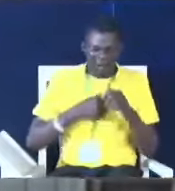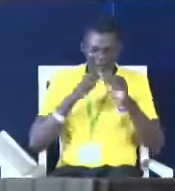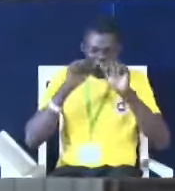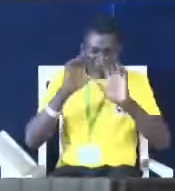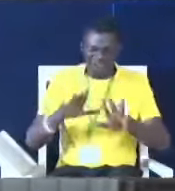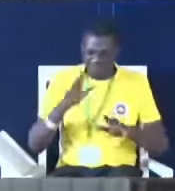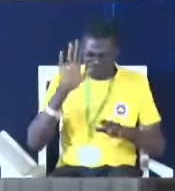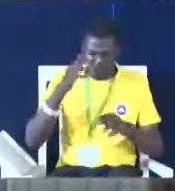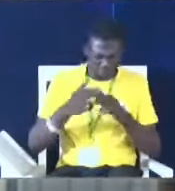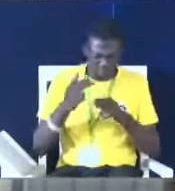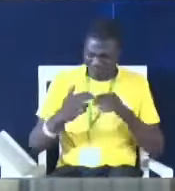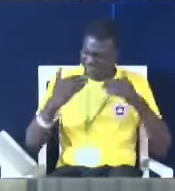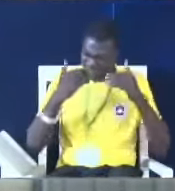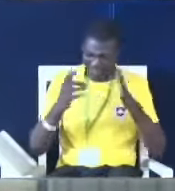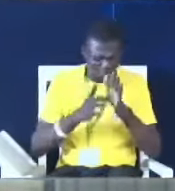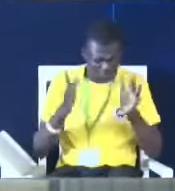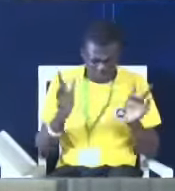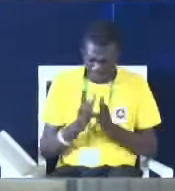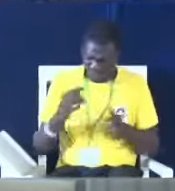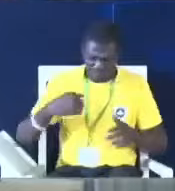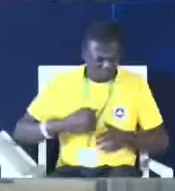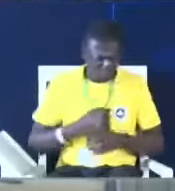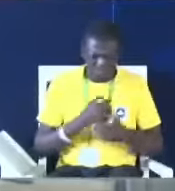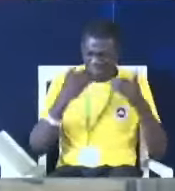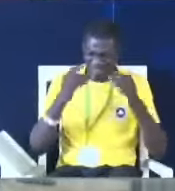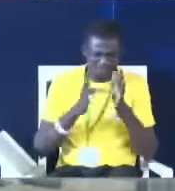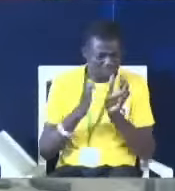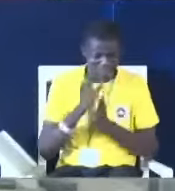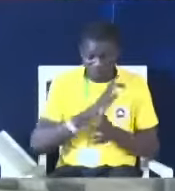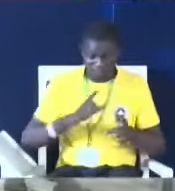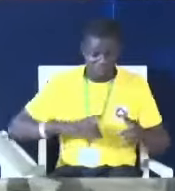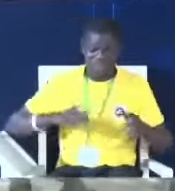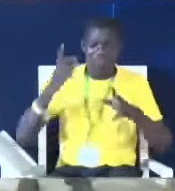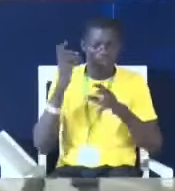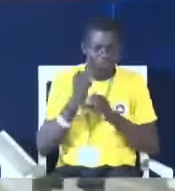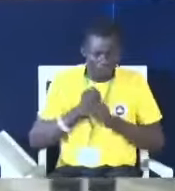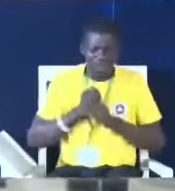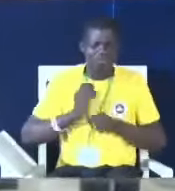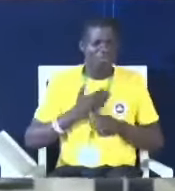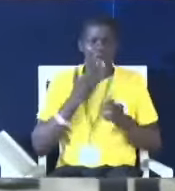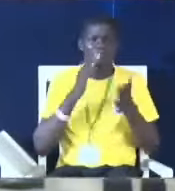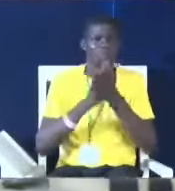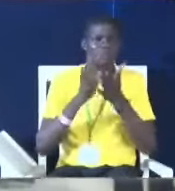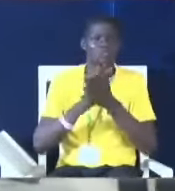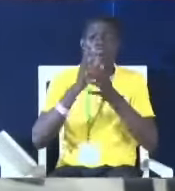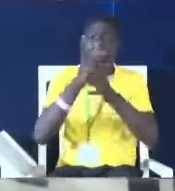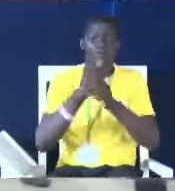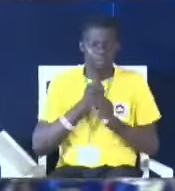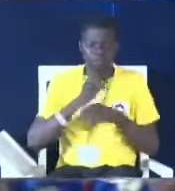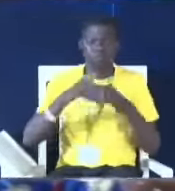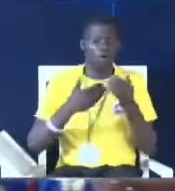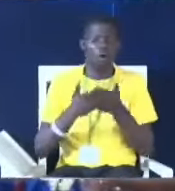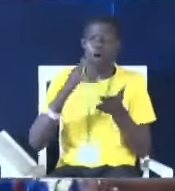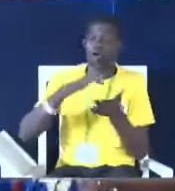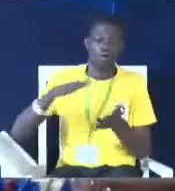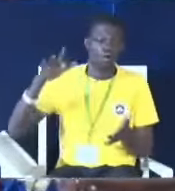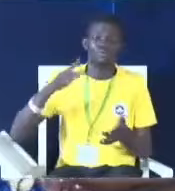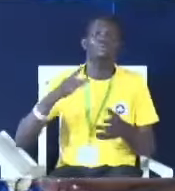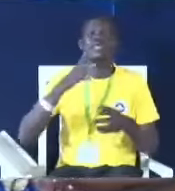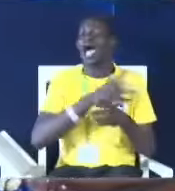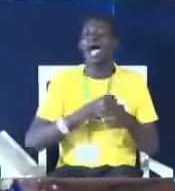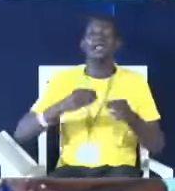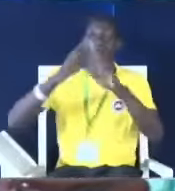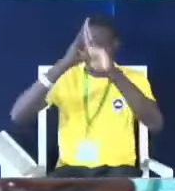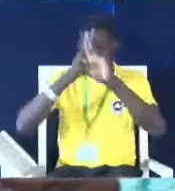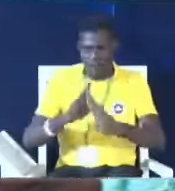you. Thank you, Lord. Thank you. Receive our praises. Receive all the glory and